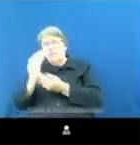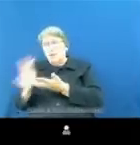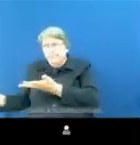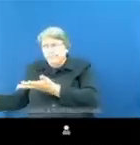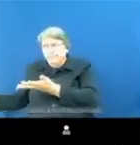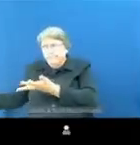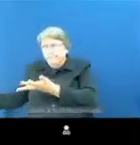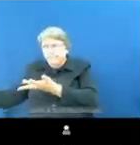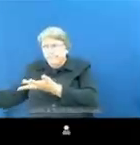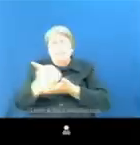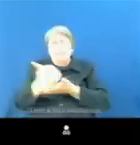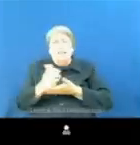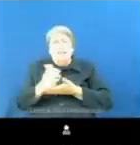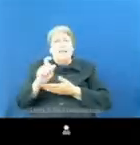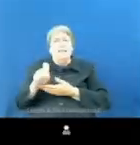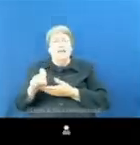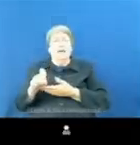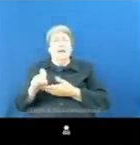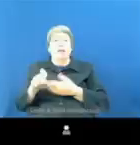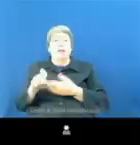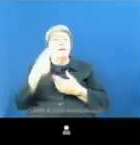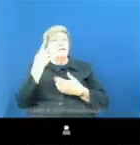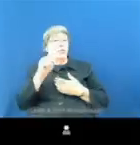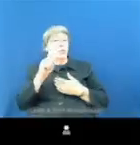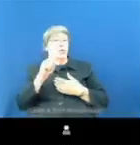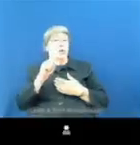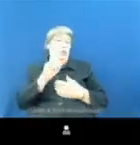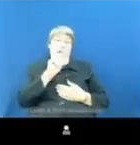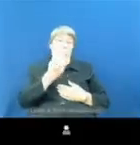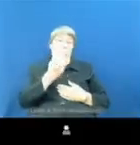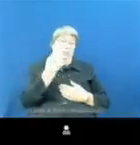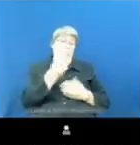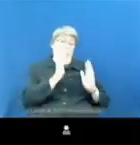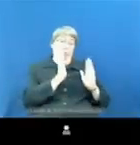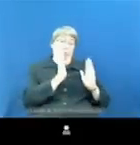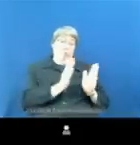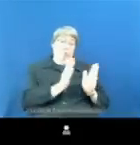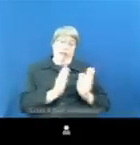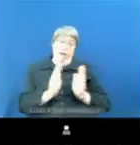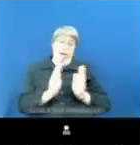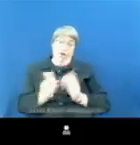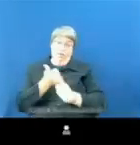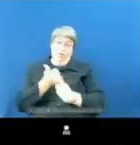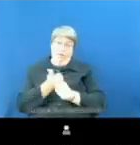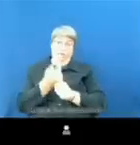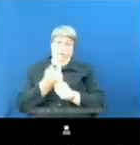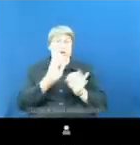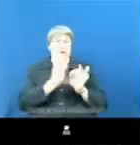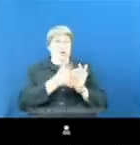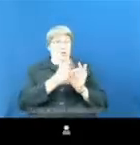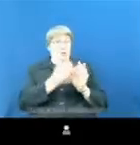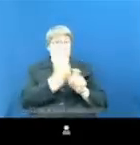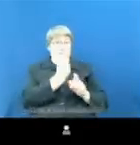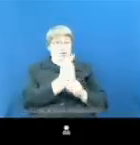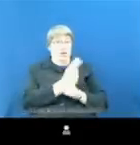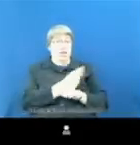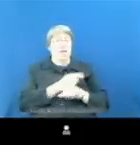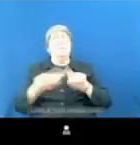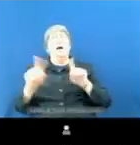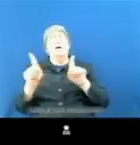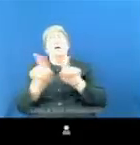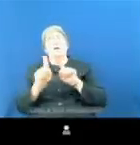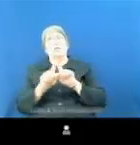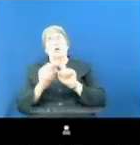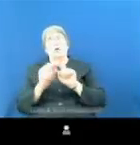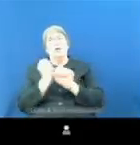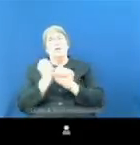to not only prepare yourself to interpret accurately, but to make the whole process more